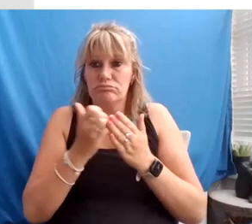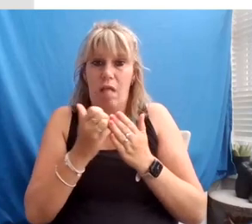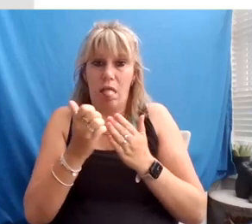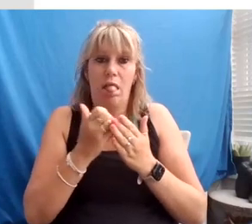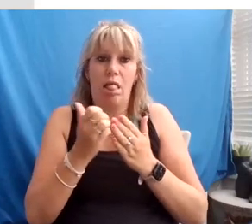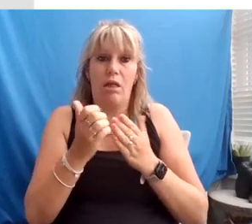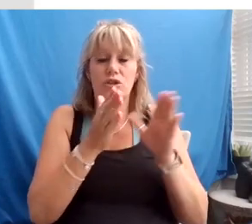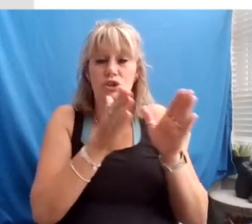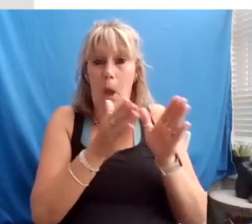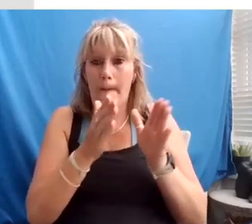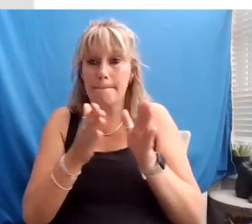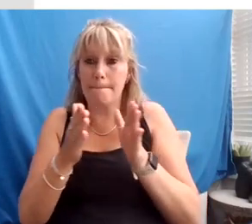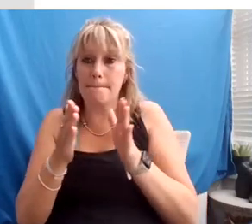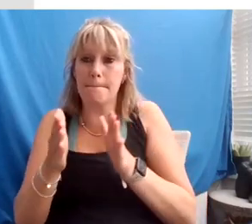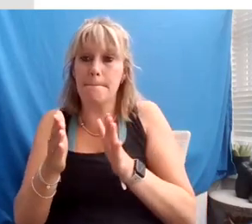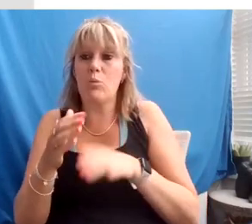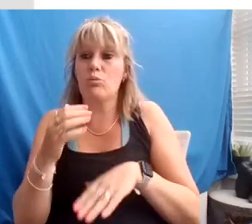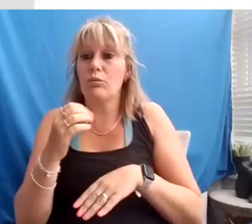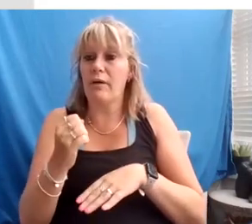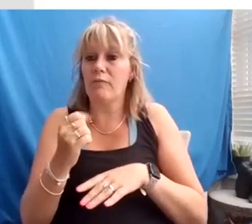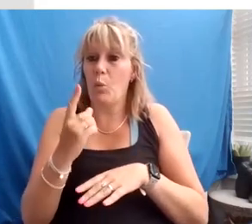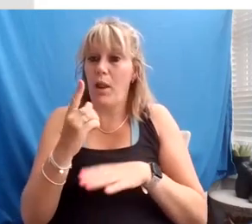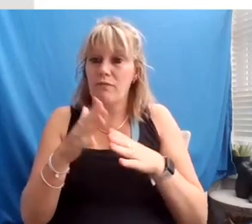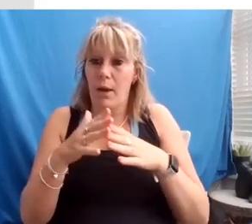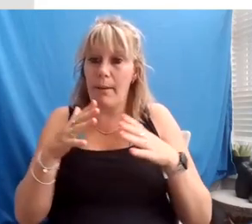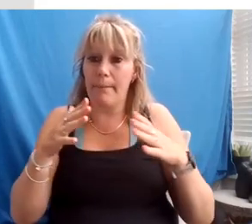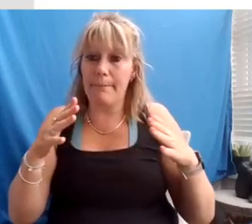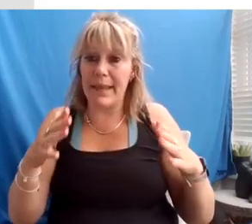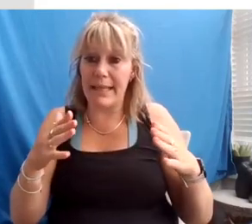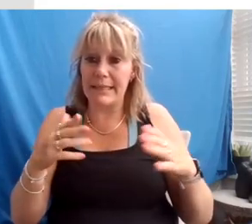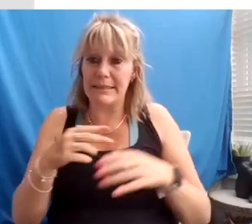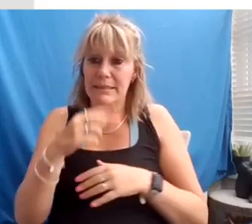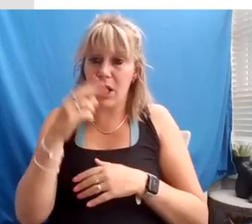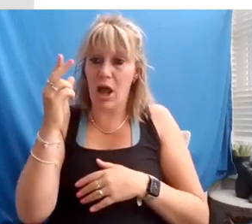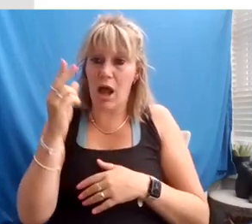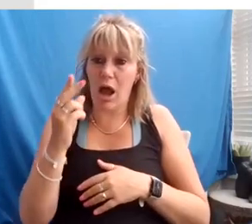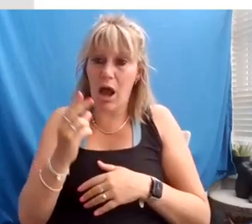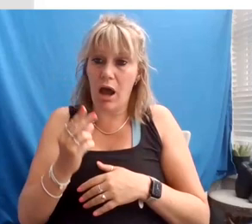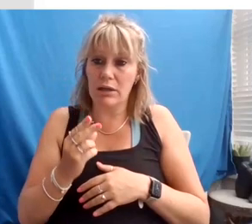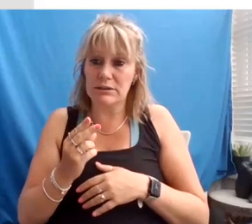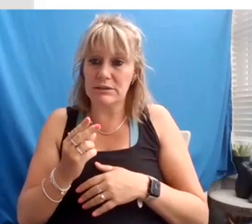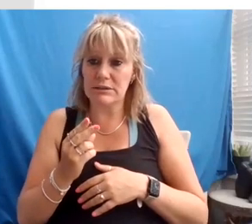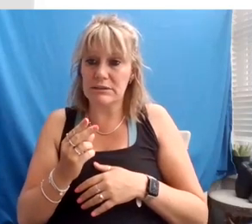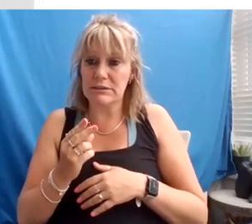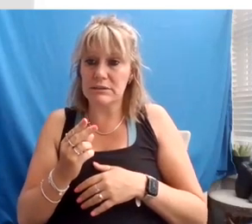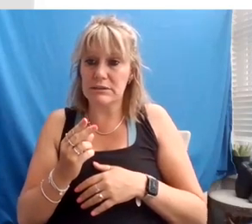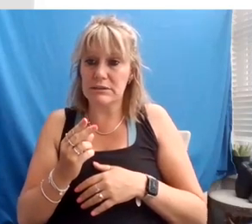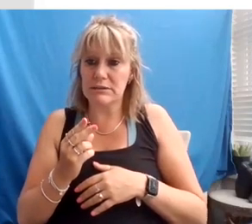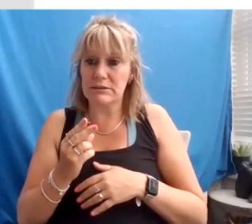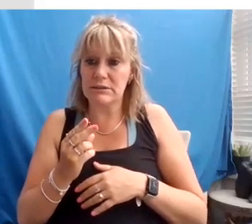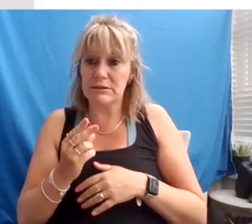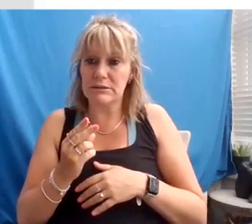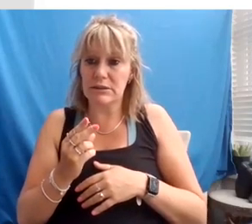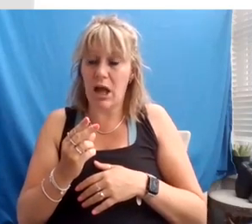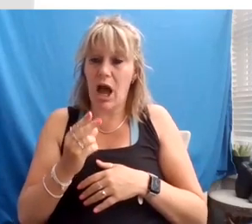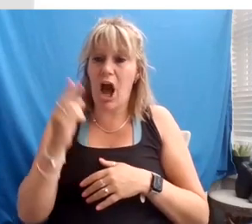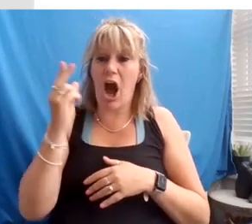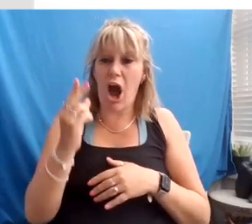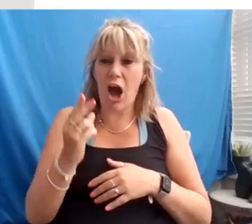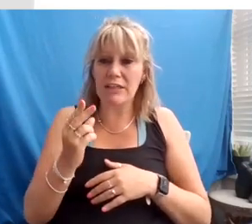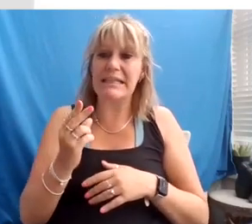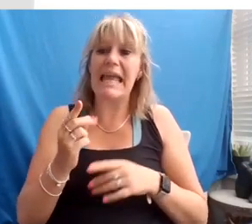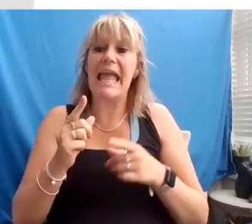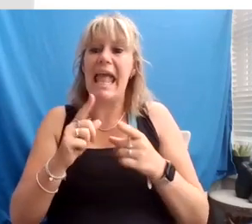We have one of our big ones is called Art Accelerator. So Art Accelerator is for